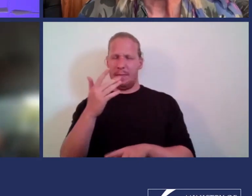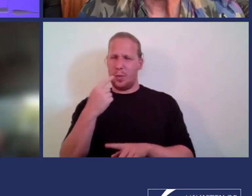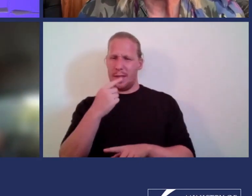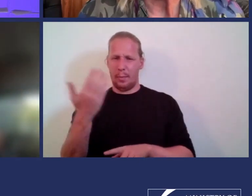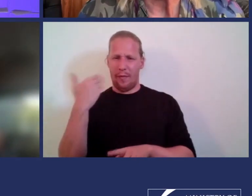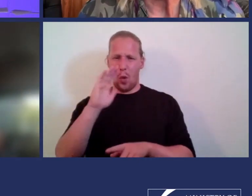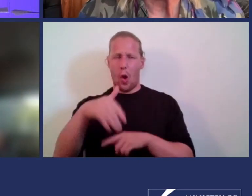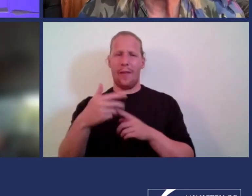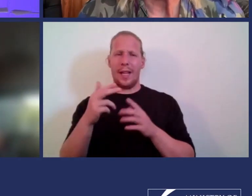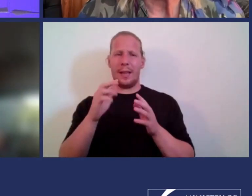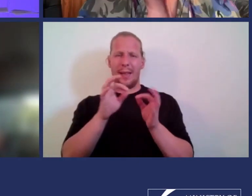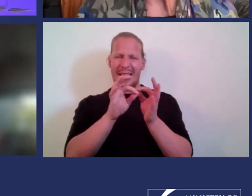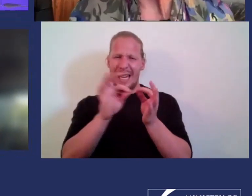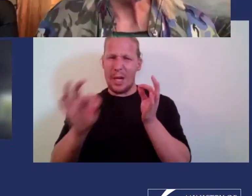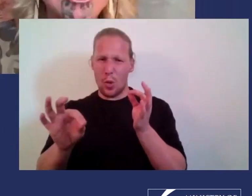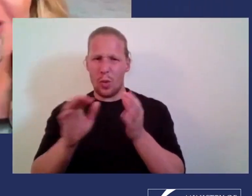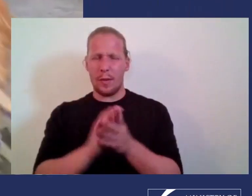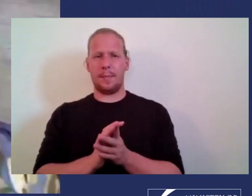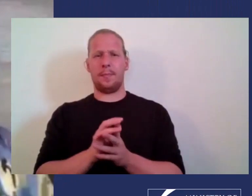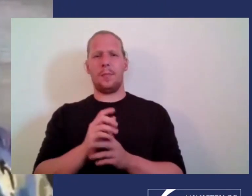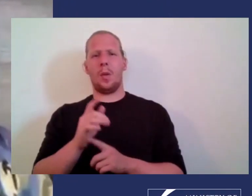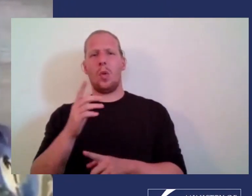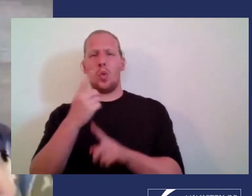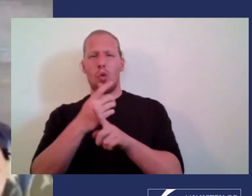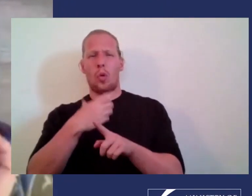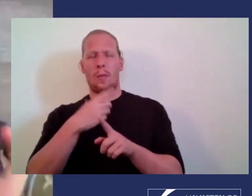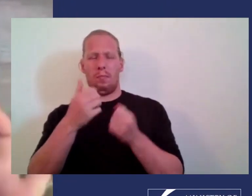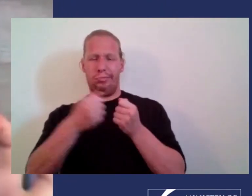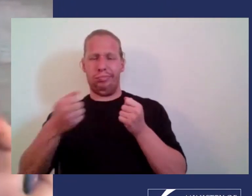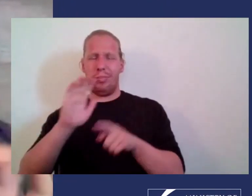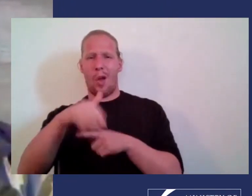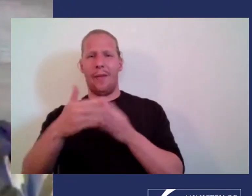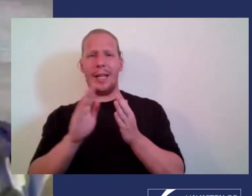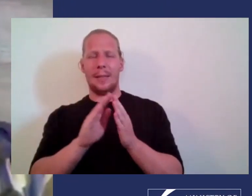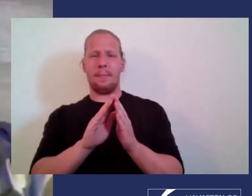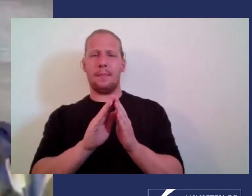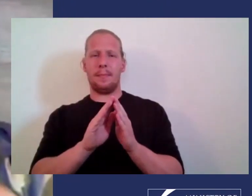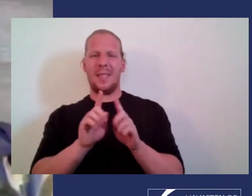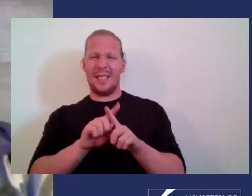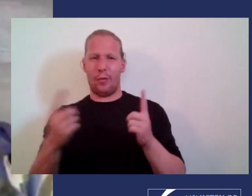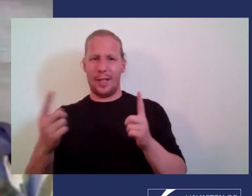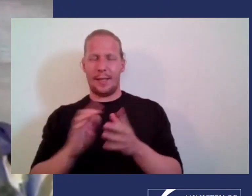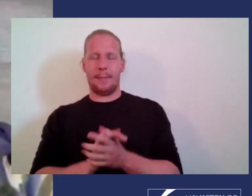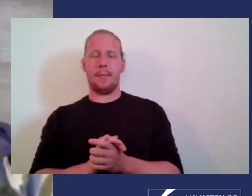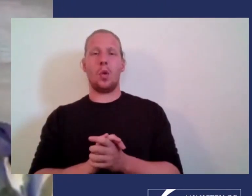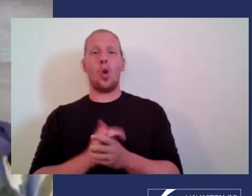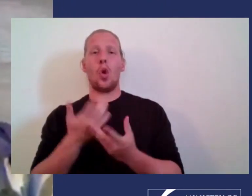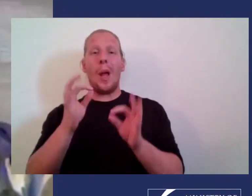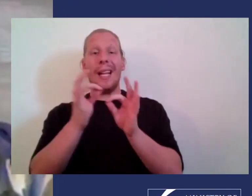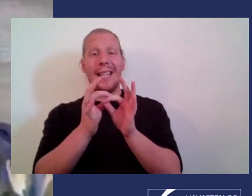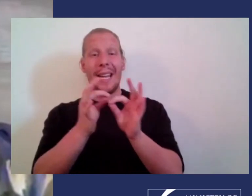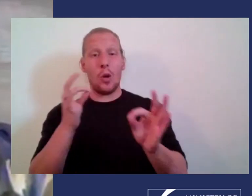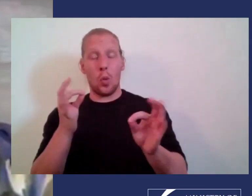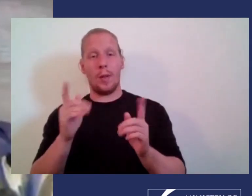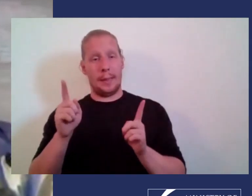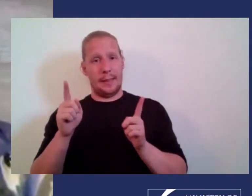difference? Sure. So the needle is much smaller, and the amount, the actual